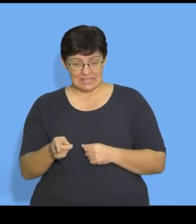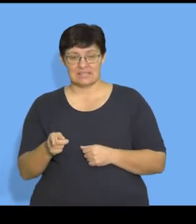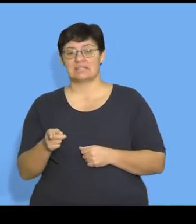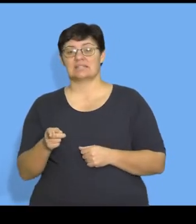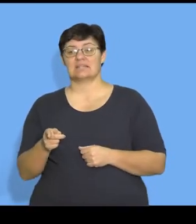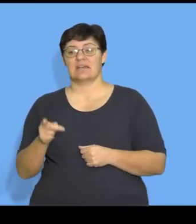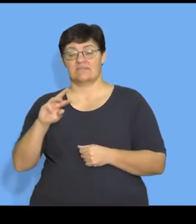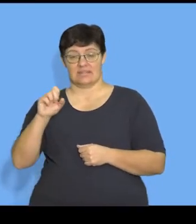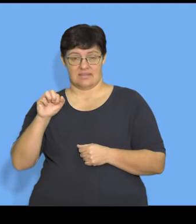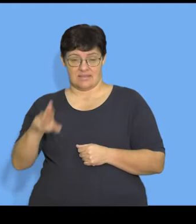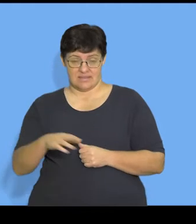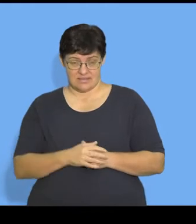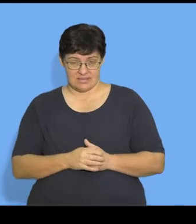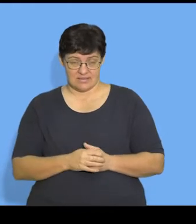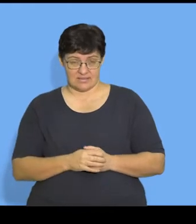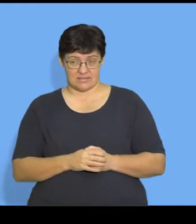vector.